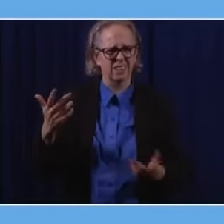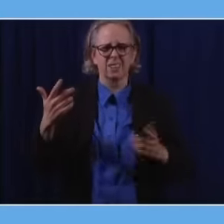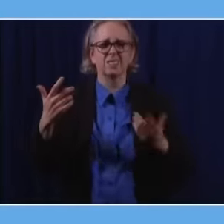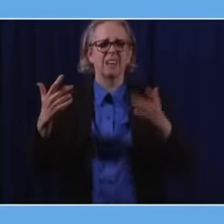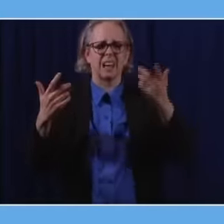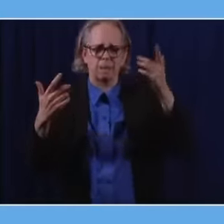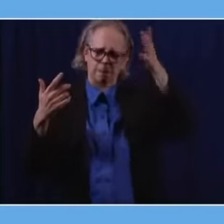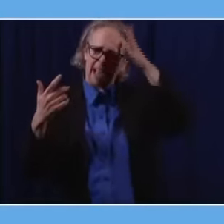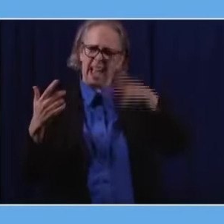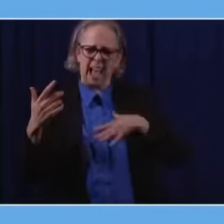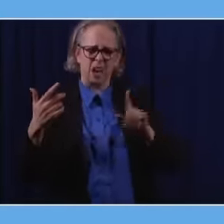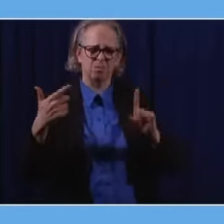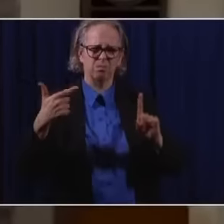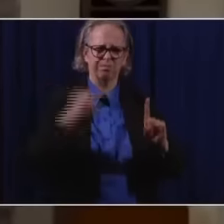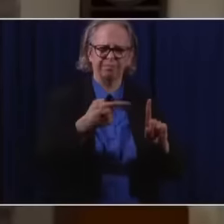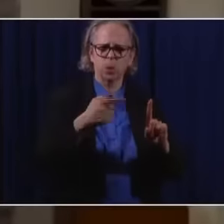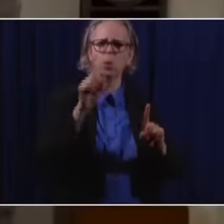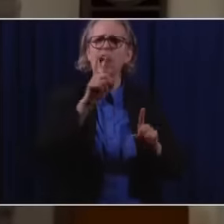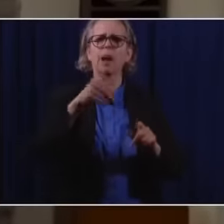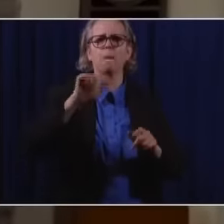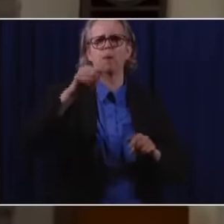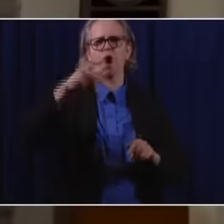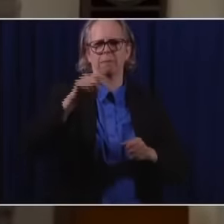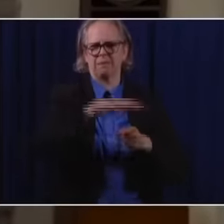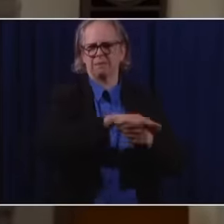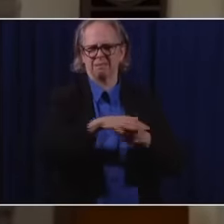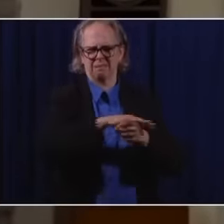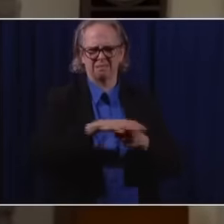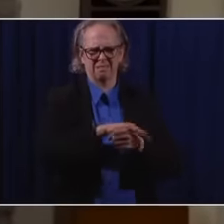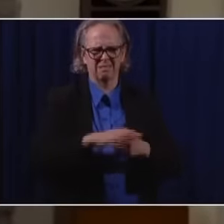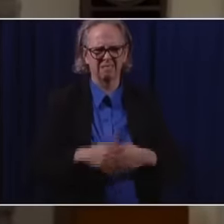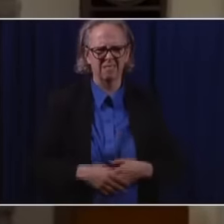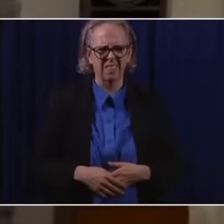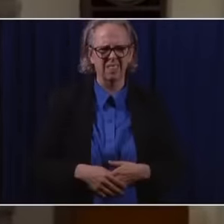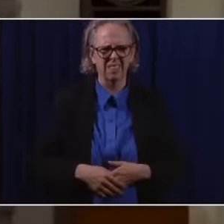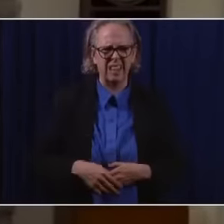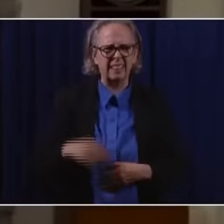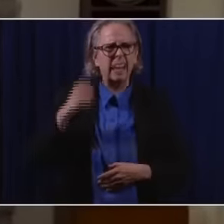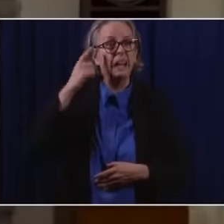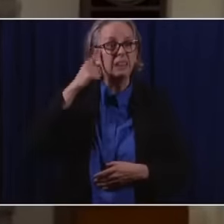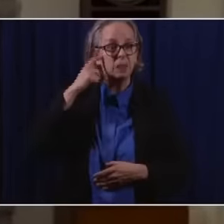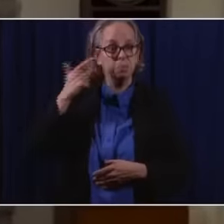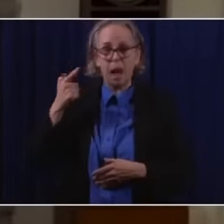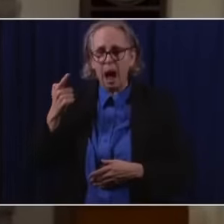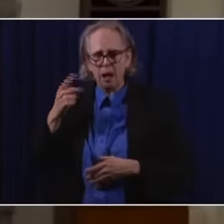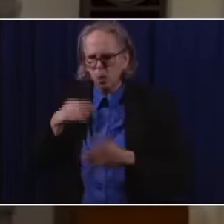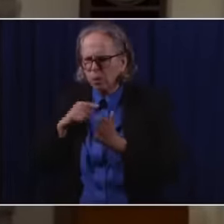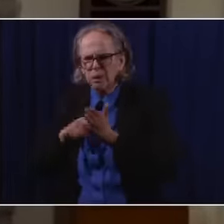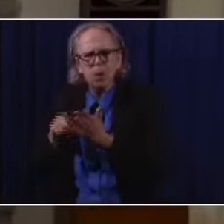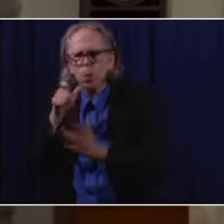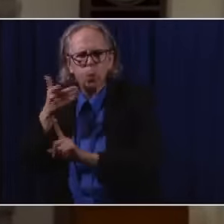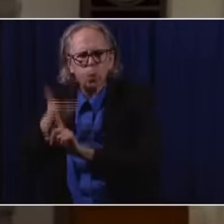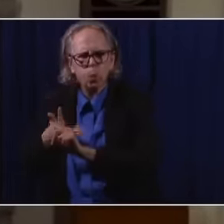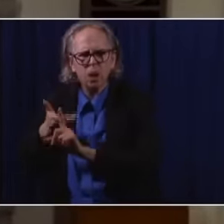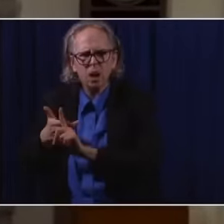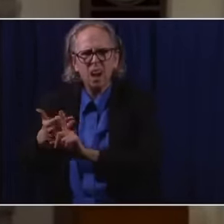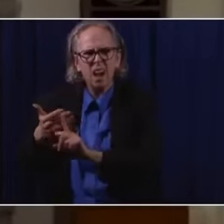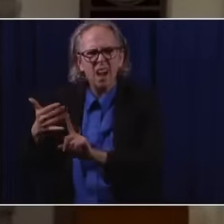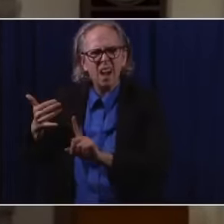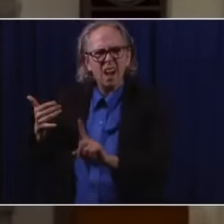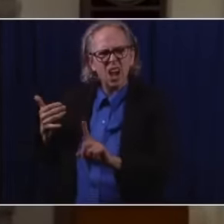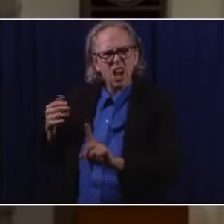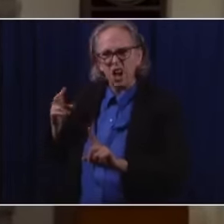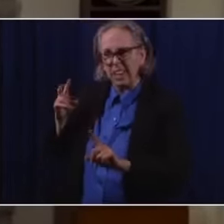complex. Now, we looked into the suspect's record to find that he's been prohibited from carrying a gun since 2008.